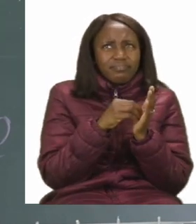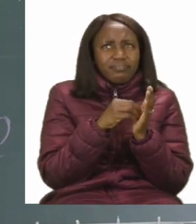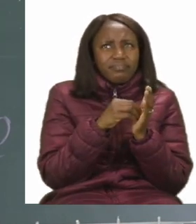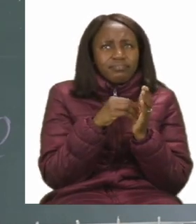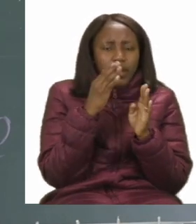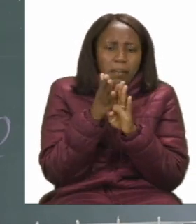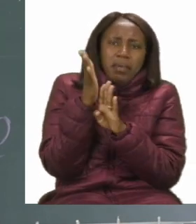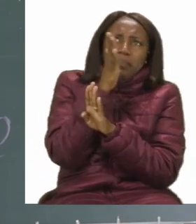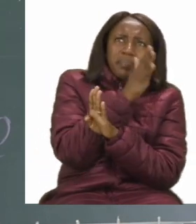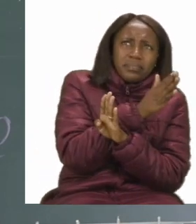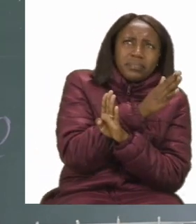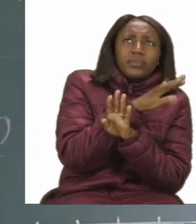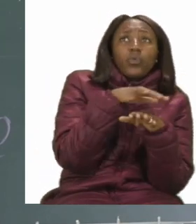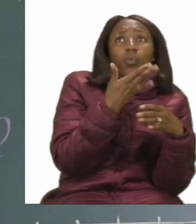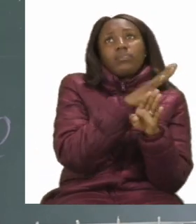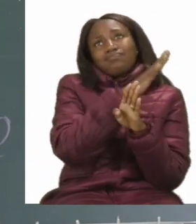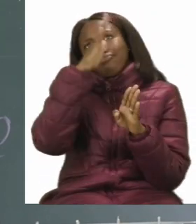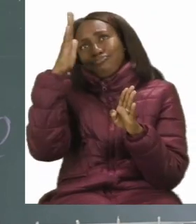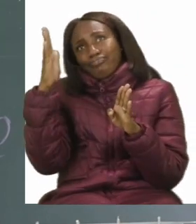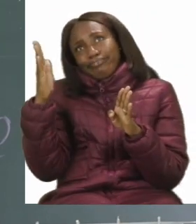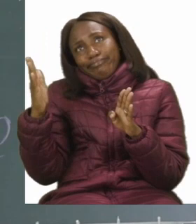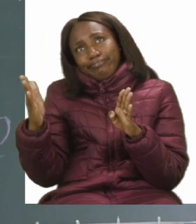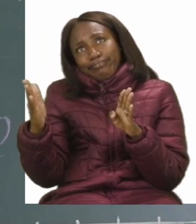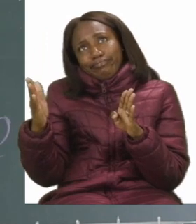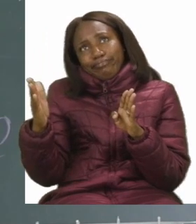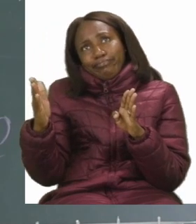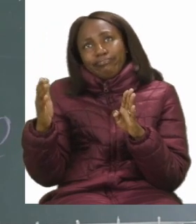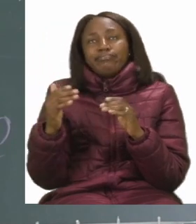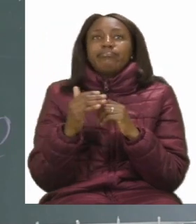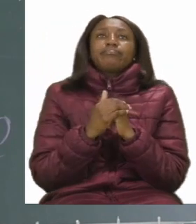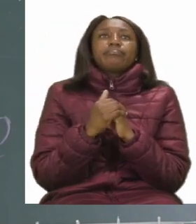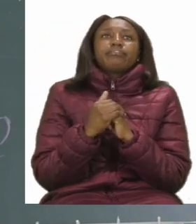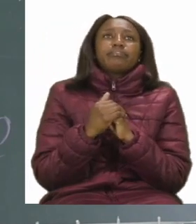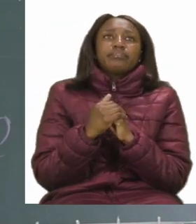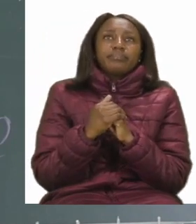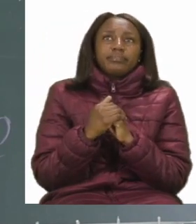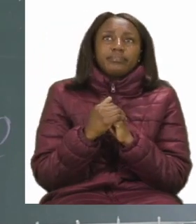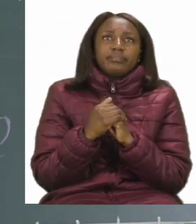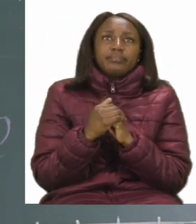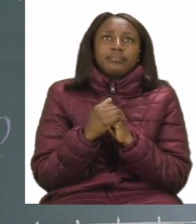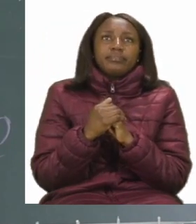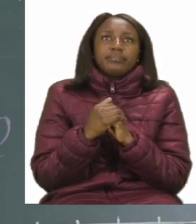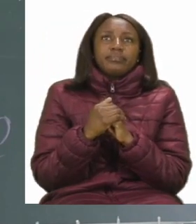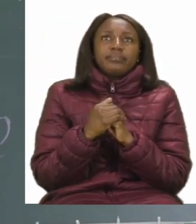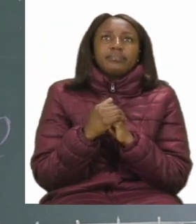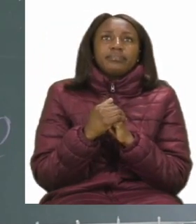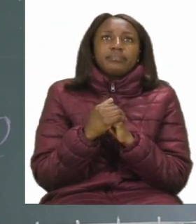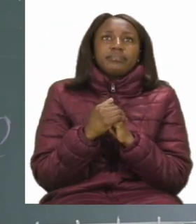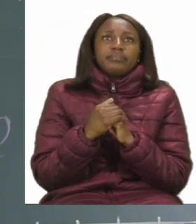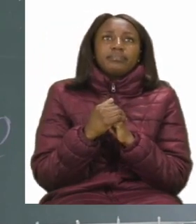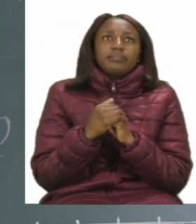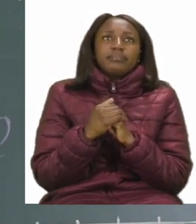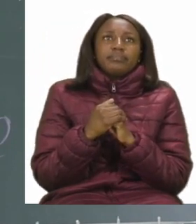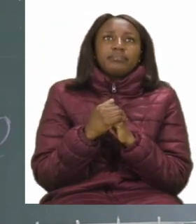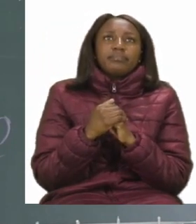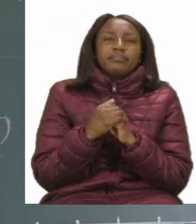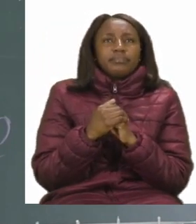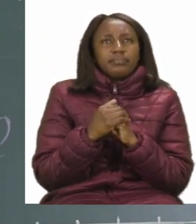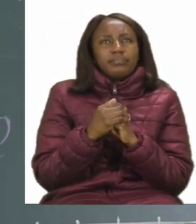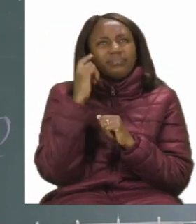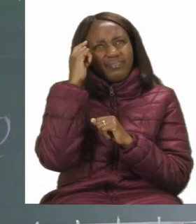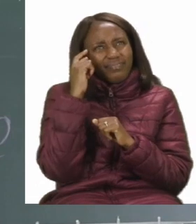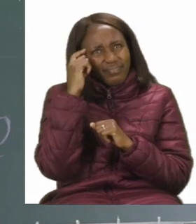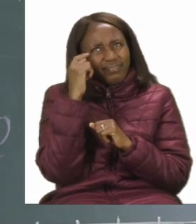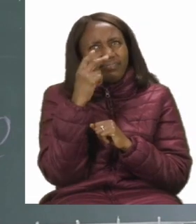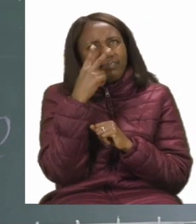the previous 10 or do I have to round to the next 10? What do you think if